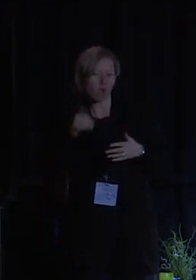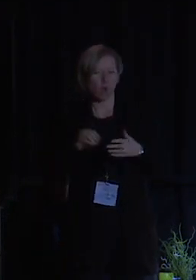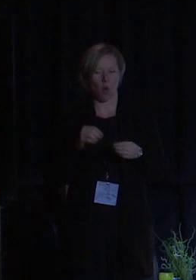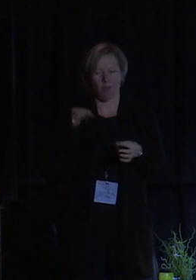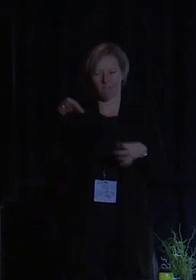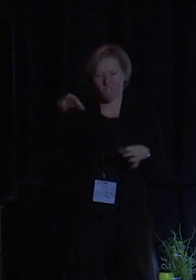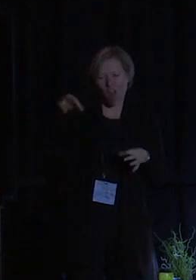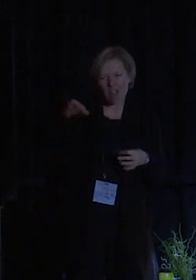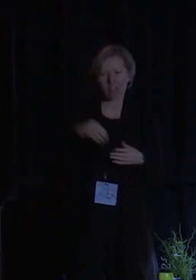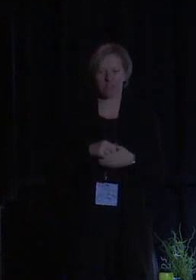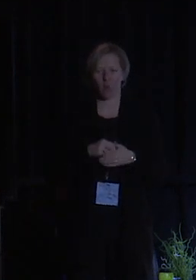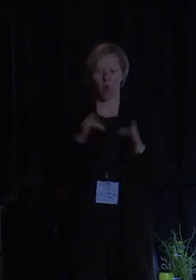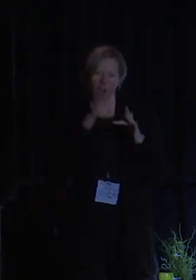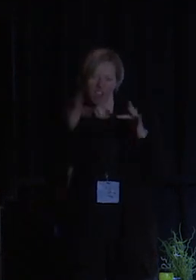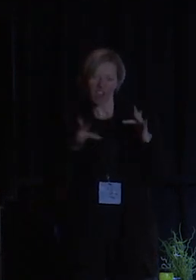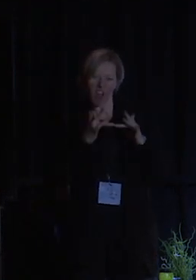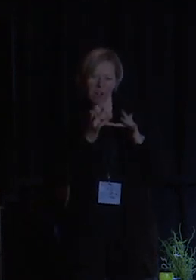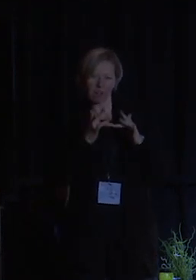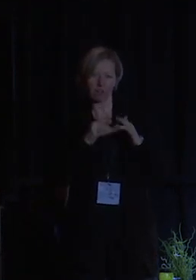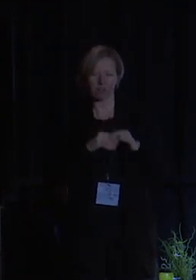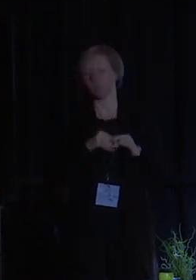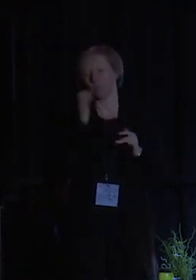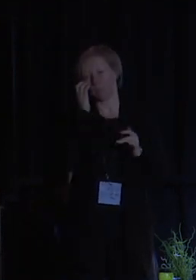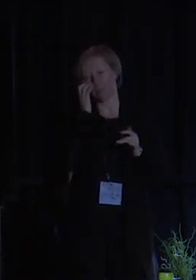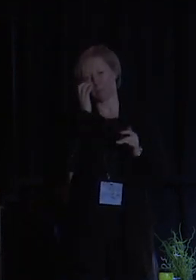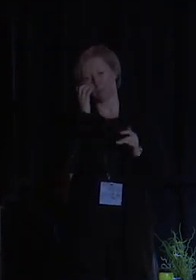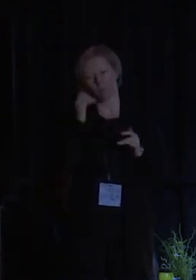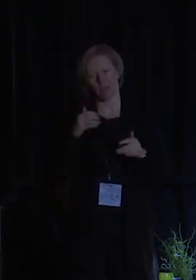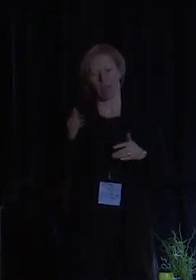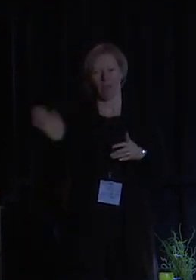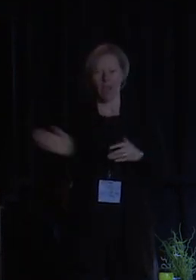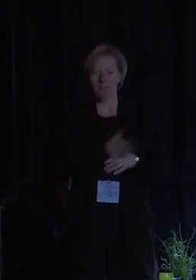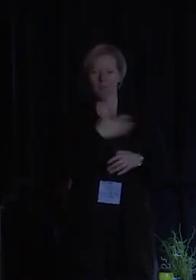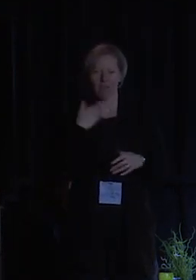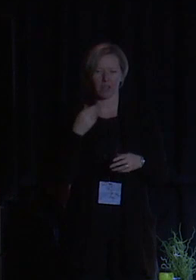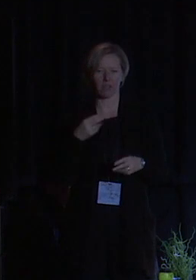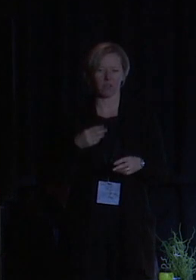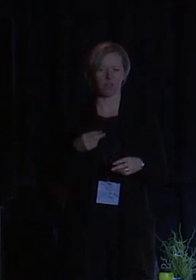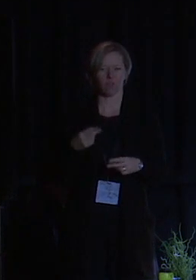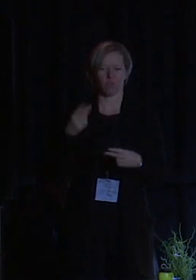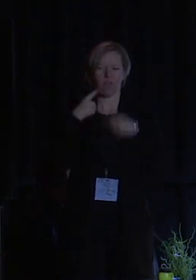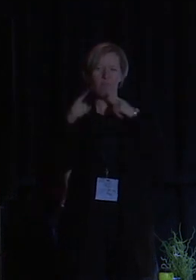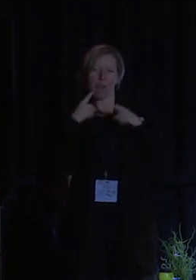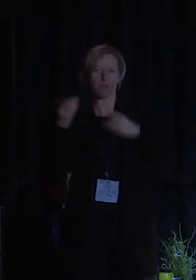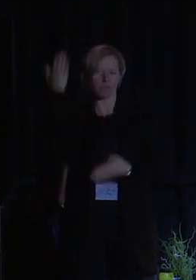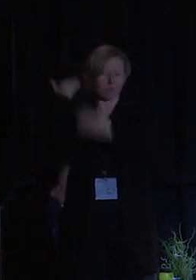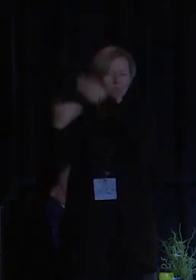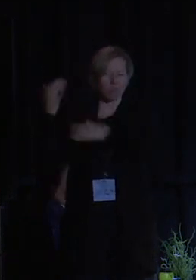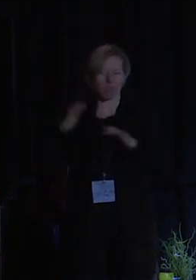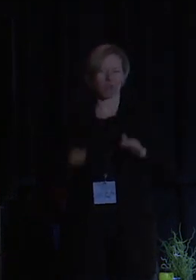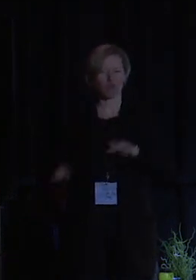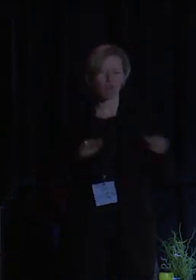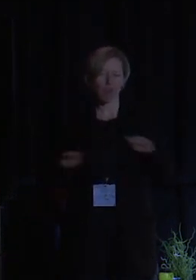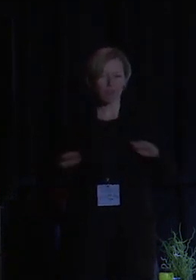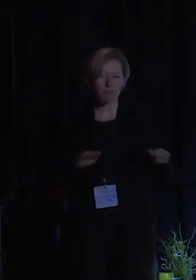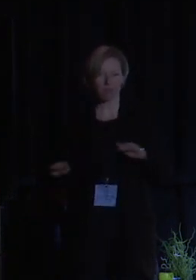and interactive online material, all of which give insights into the historic experience of raving, its impact on the social and political